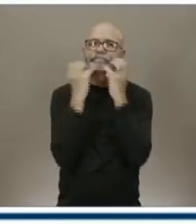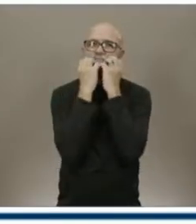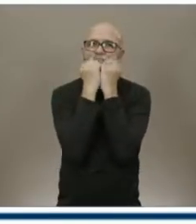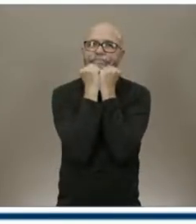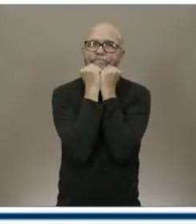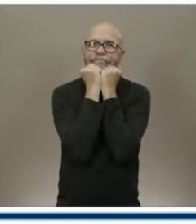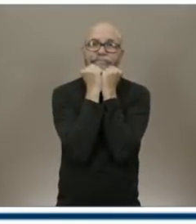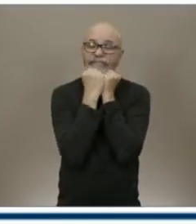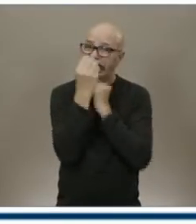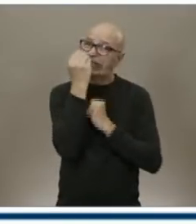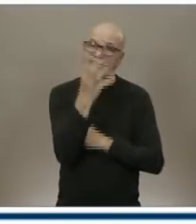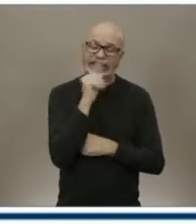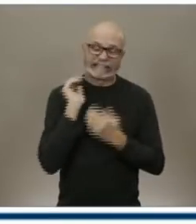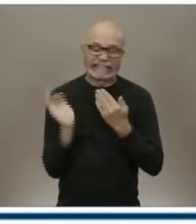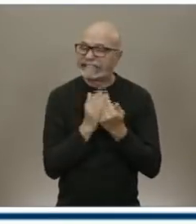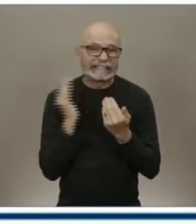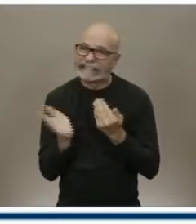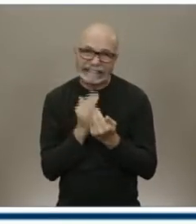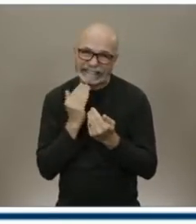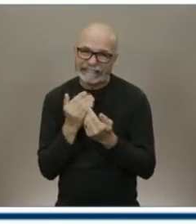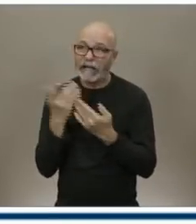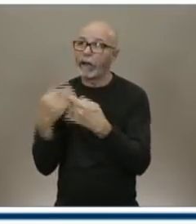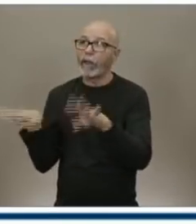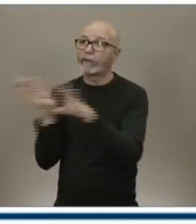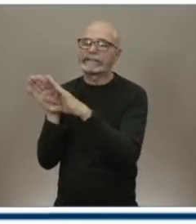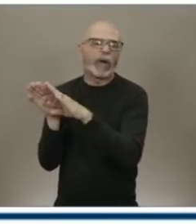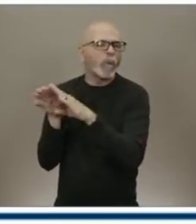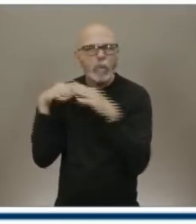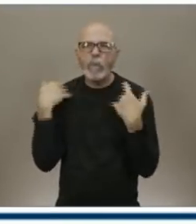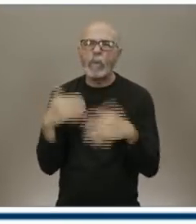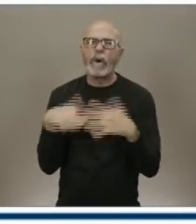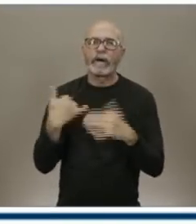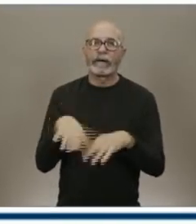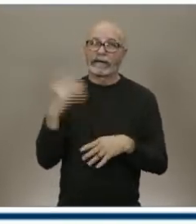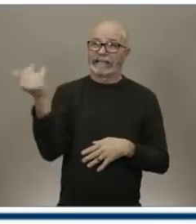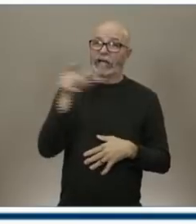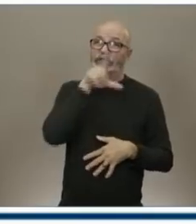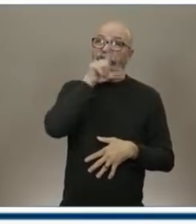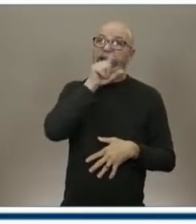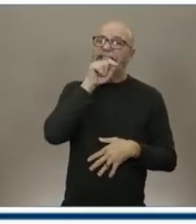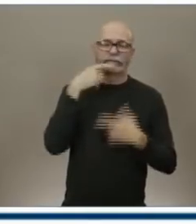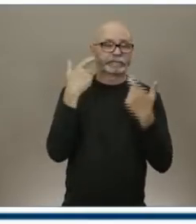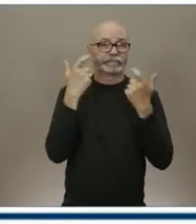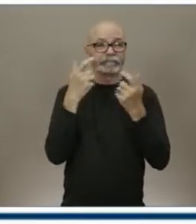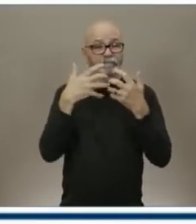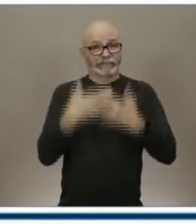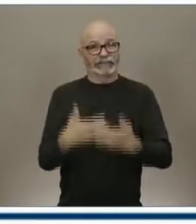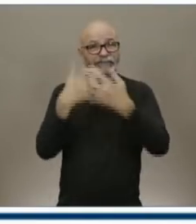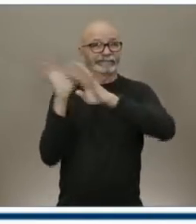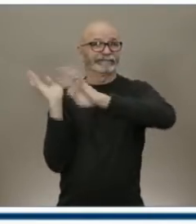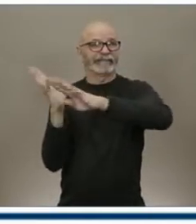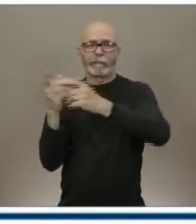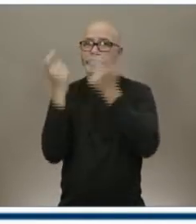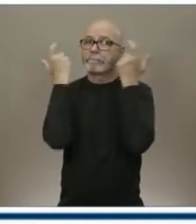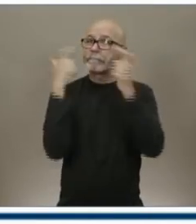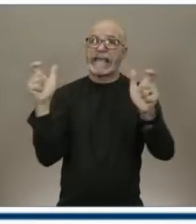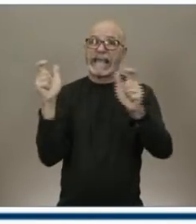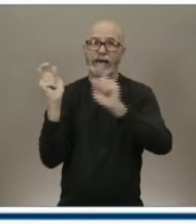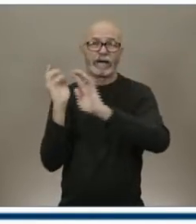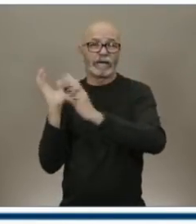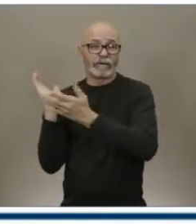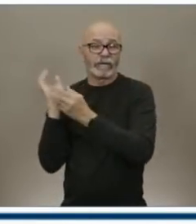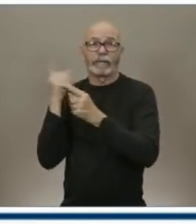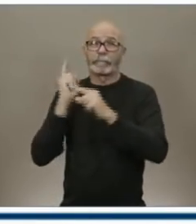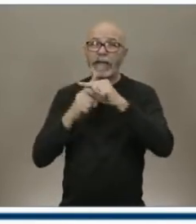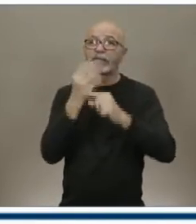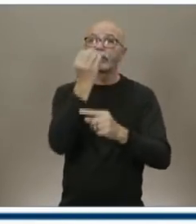down any company, and this chicken plant is a large employer and is a big part of our food supply chain. But we have